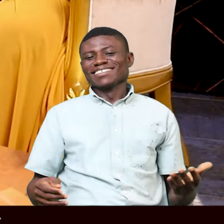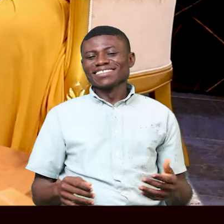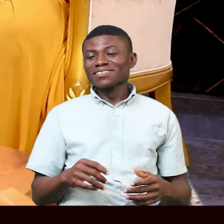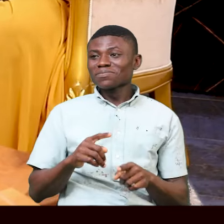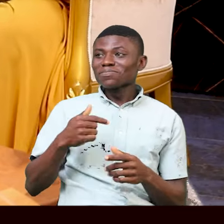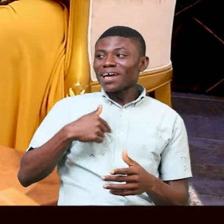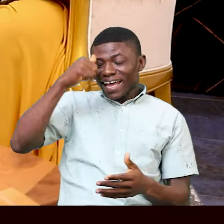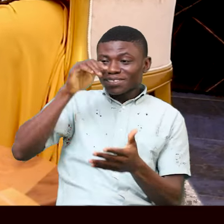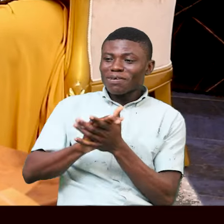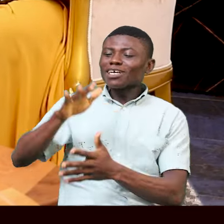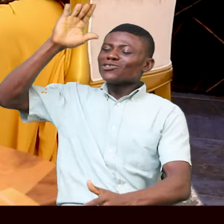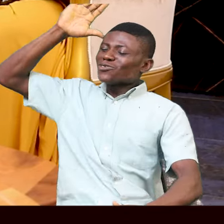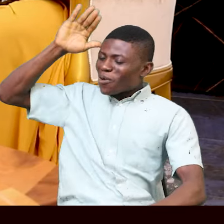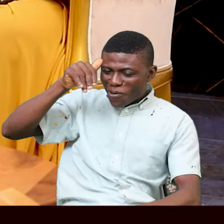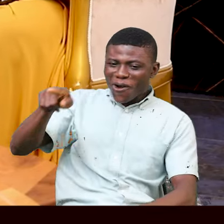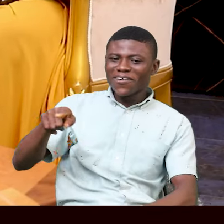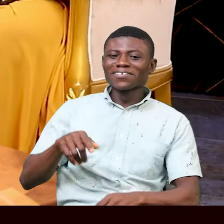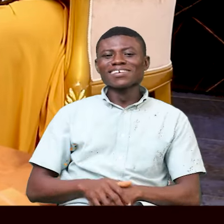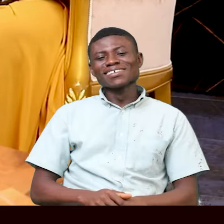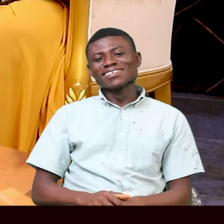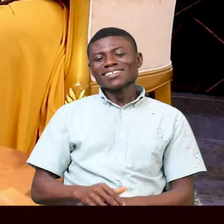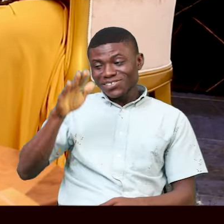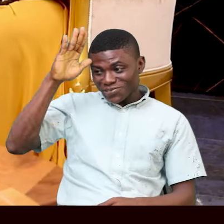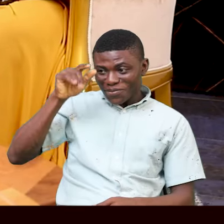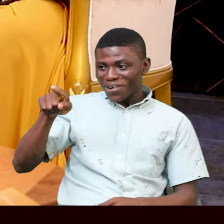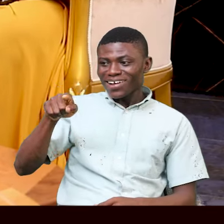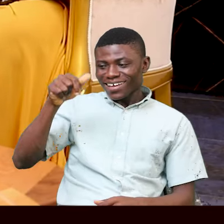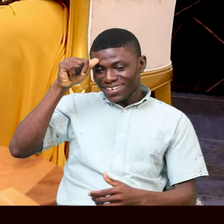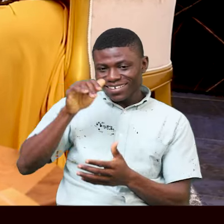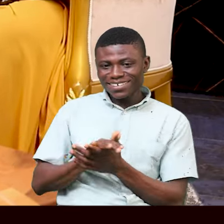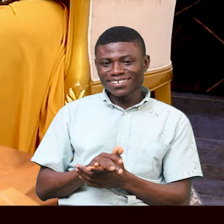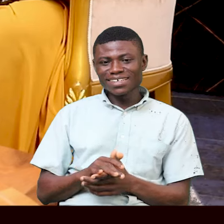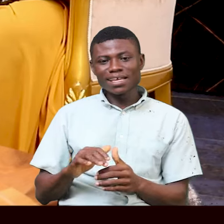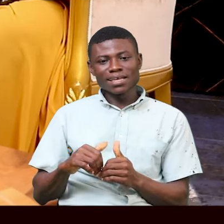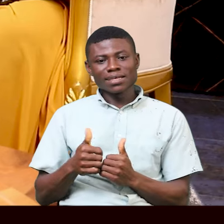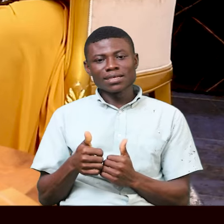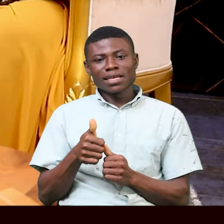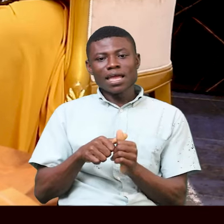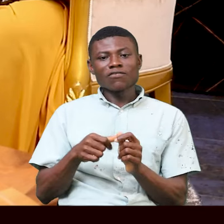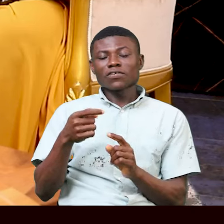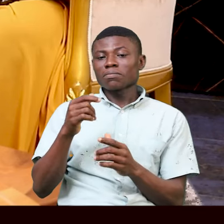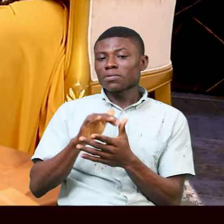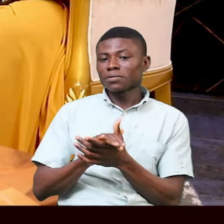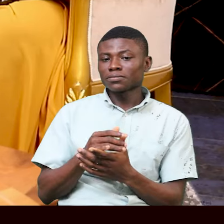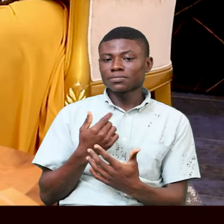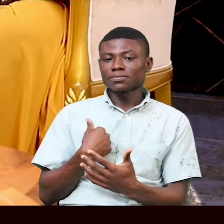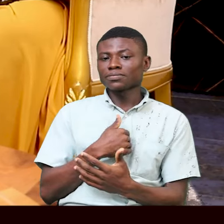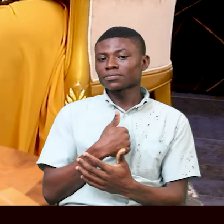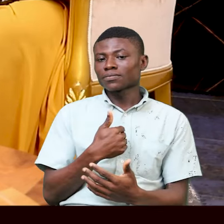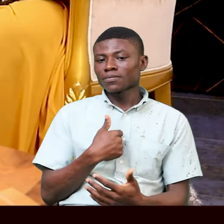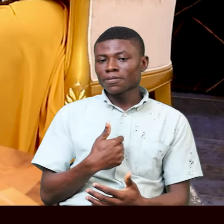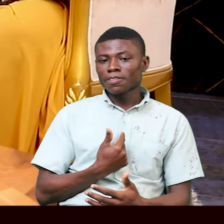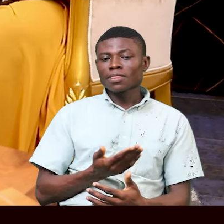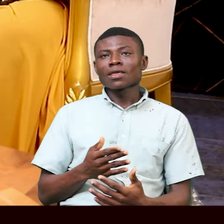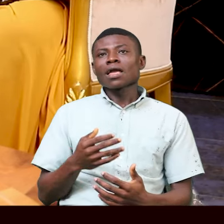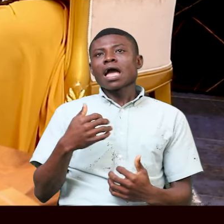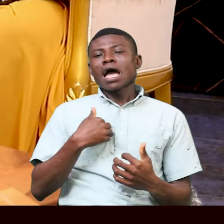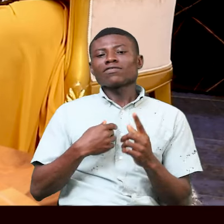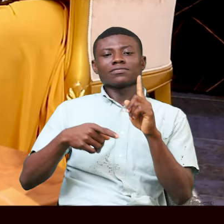I stop one, pa. You shy me. I stop one. Like every marriage, behind we've had. Ups